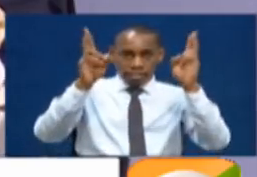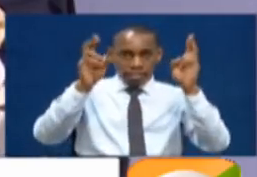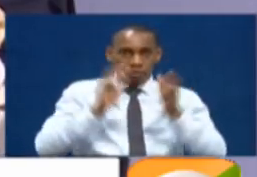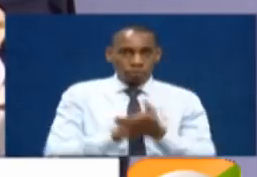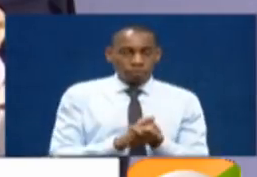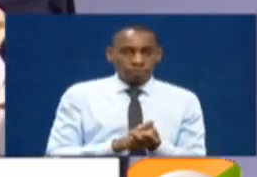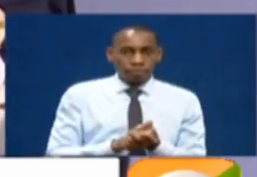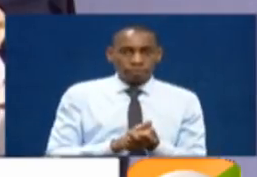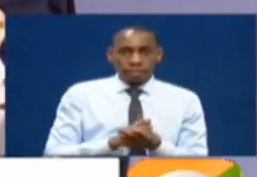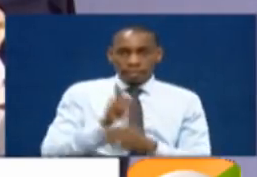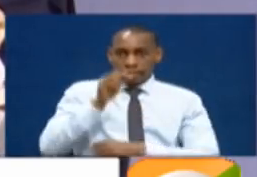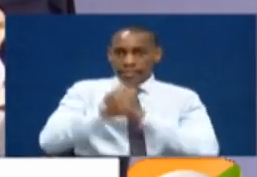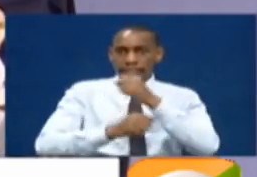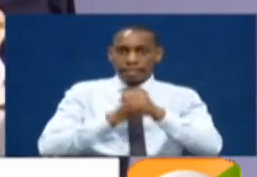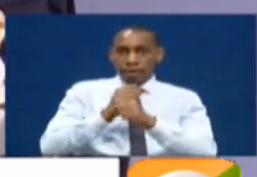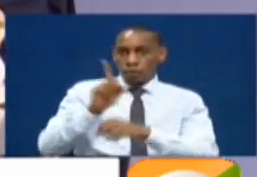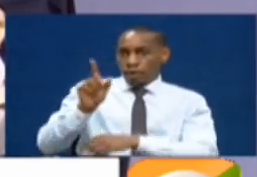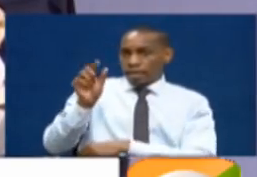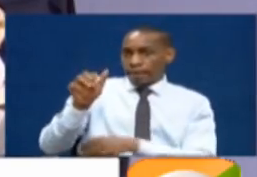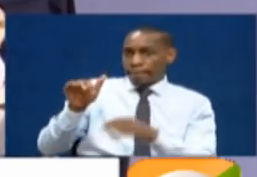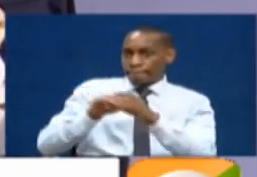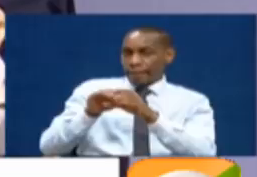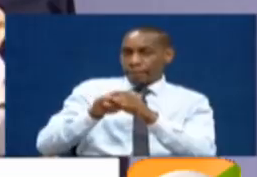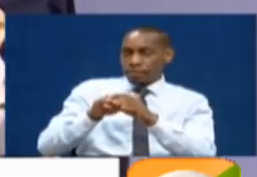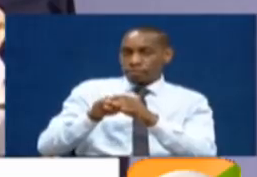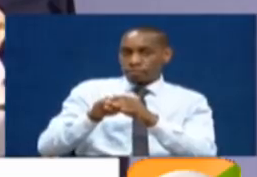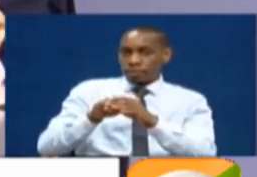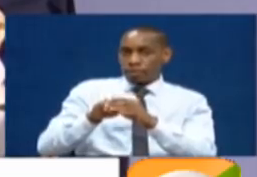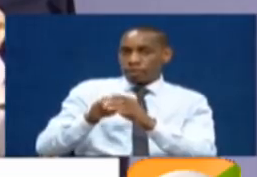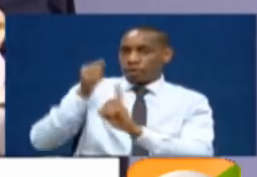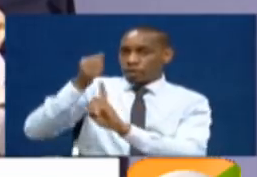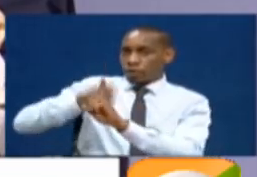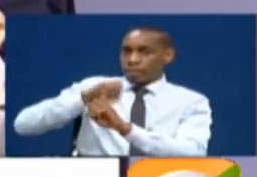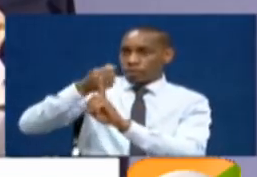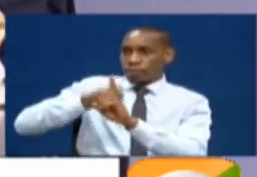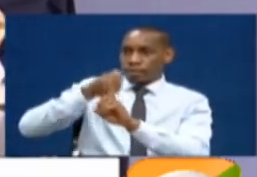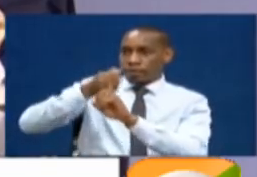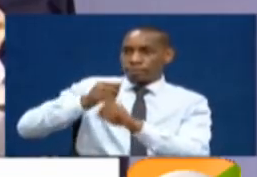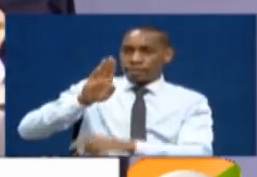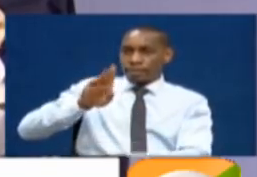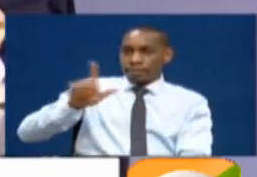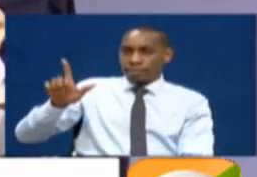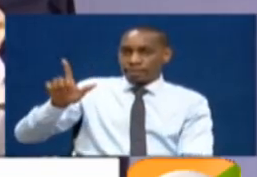in the course of this year, one of our members is pushing forward a bill